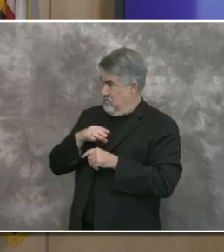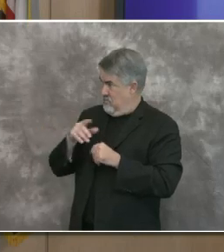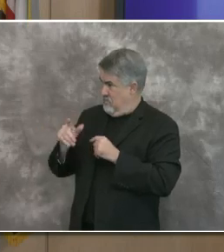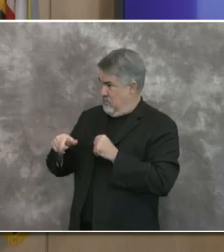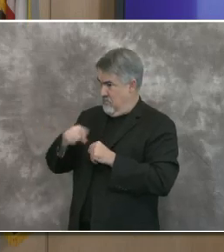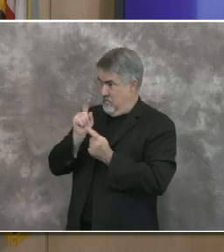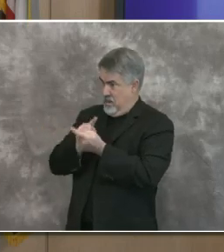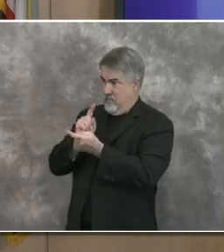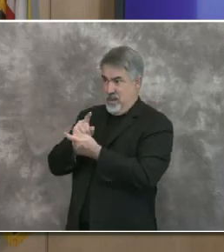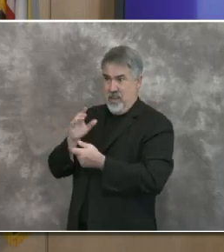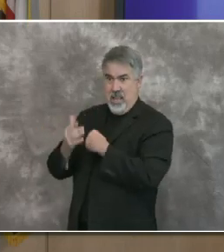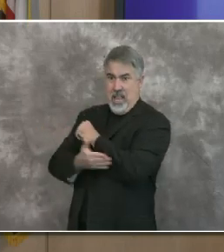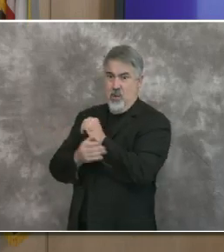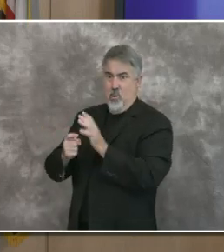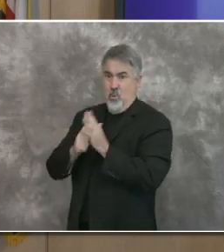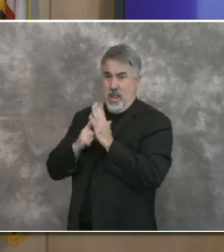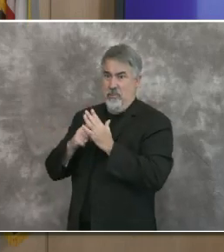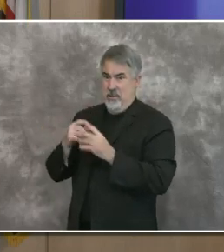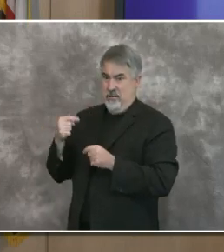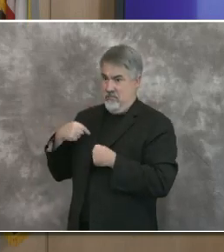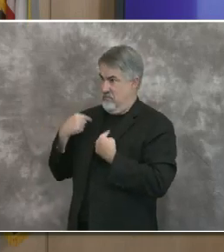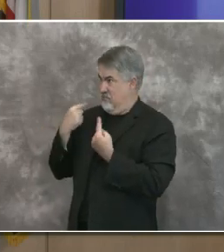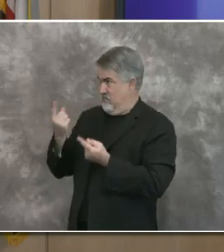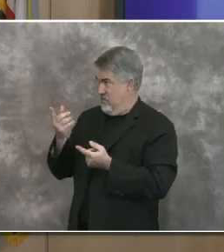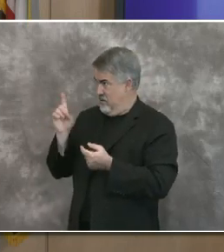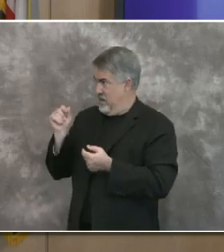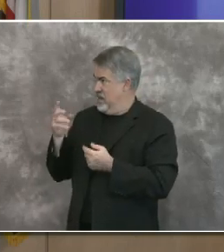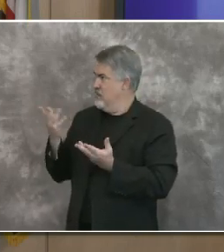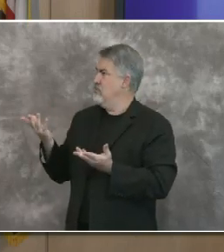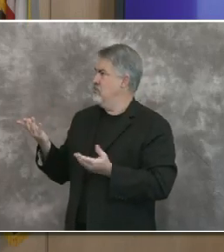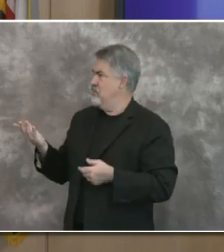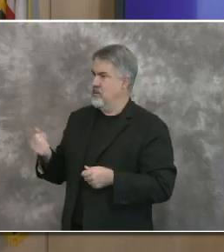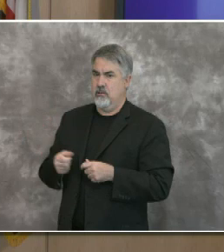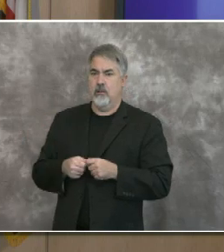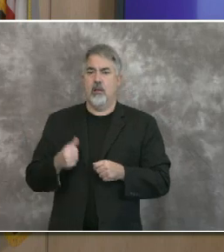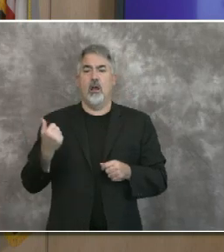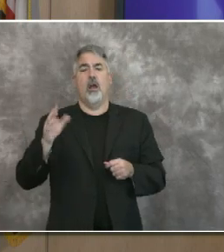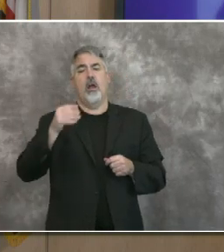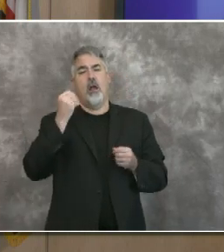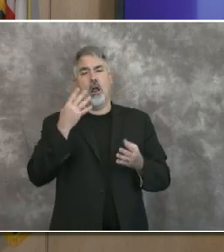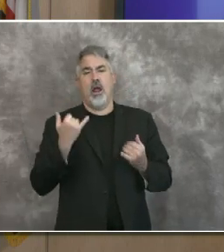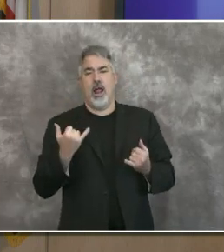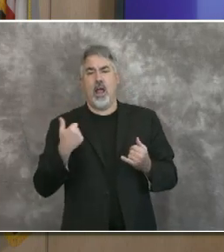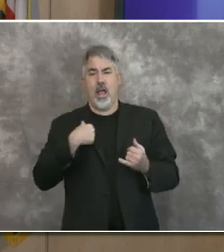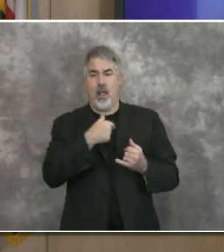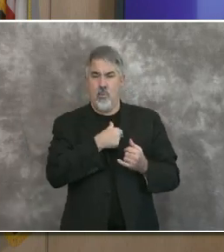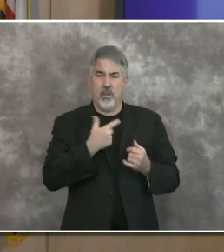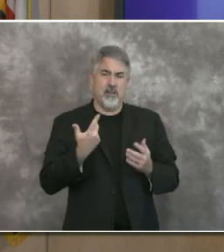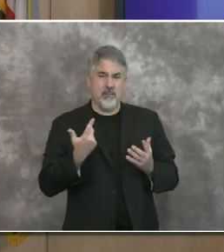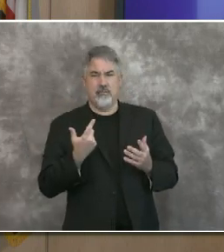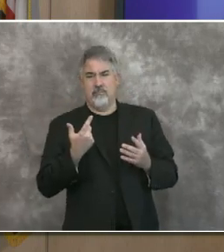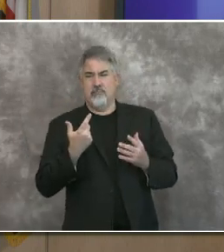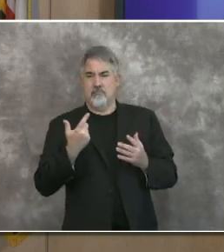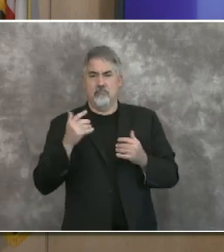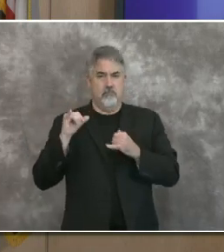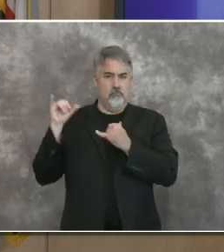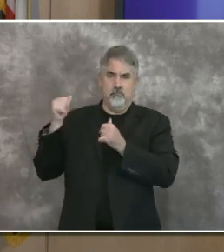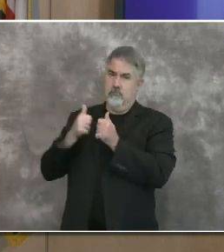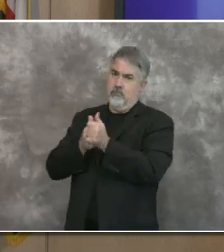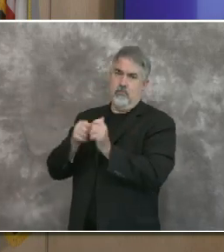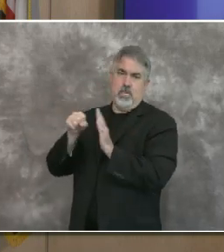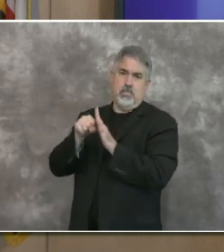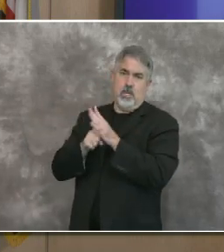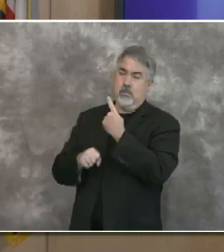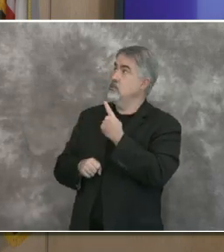hopefully we can get toward the end of phase 2? Well, where we are right now is we're moving consistently as a state. So we moved